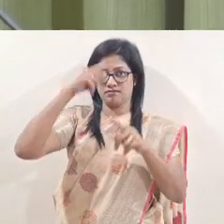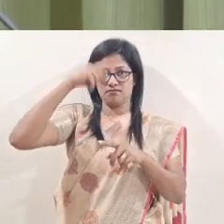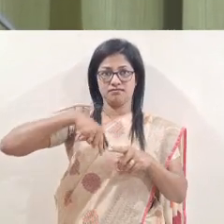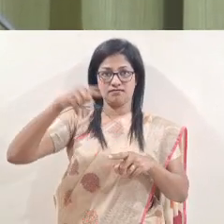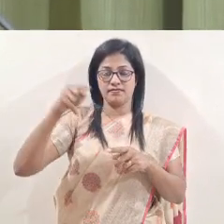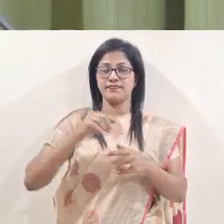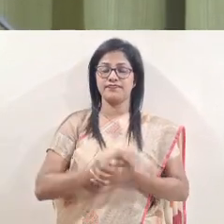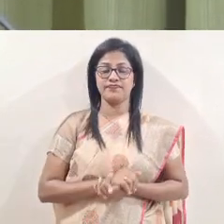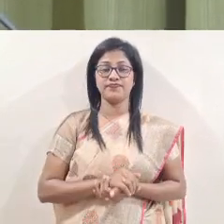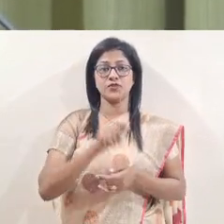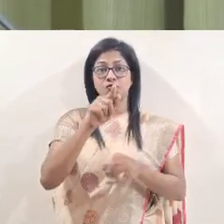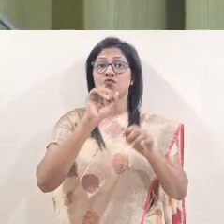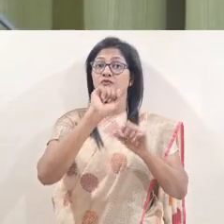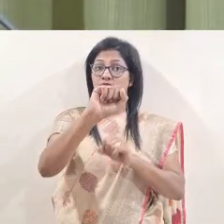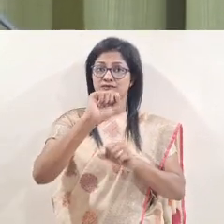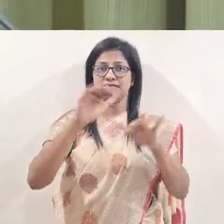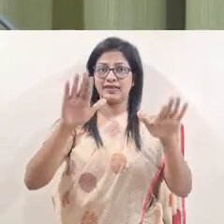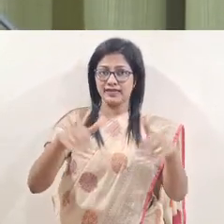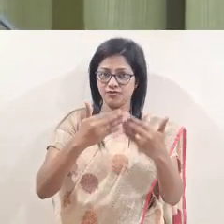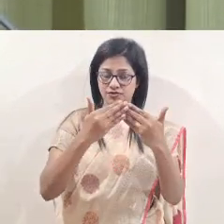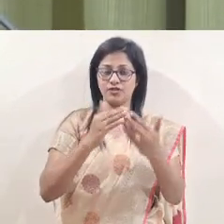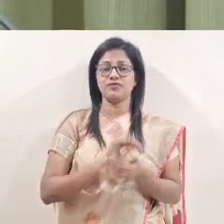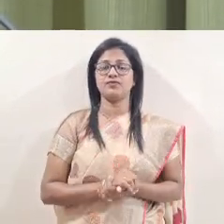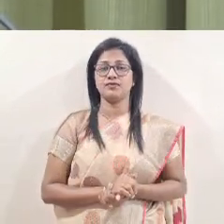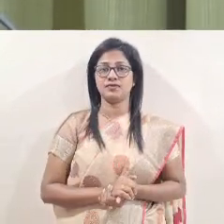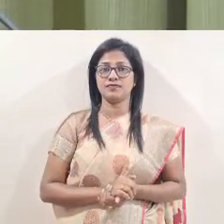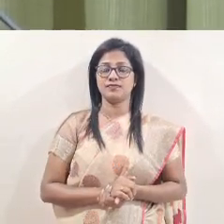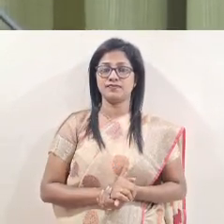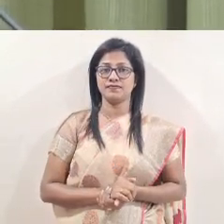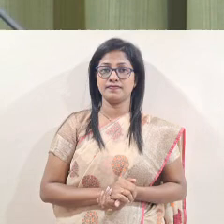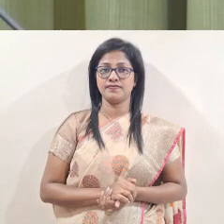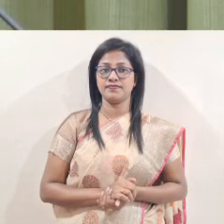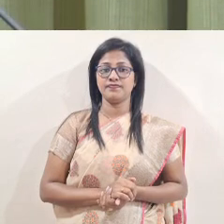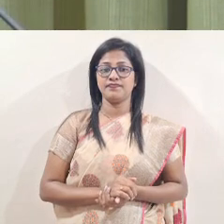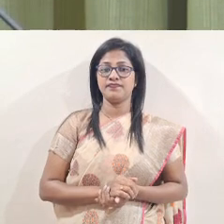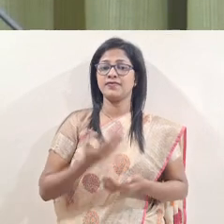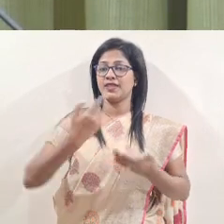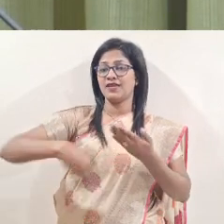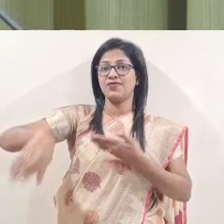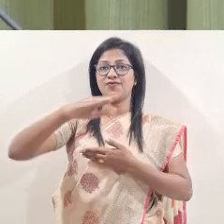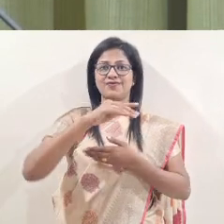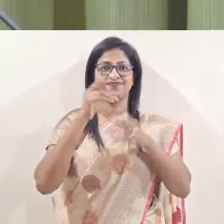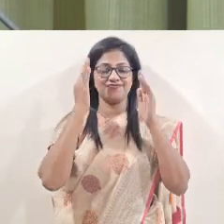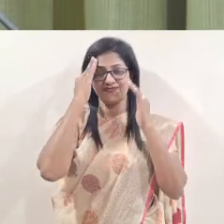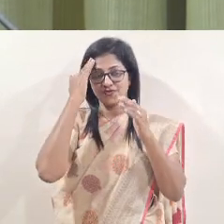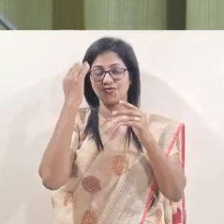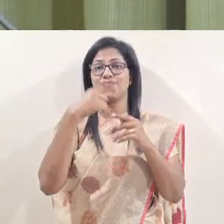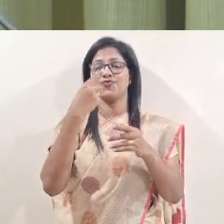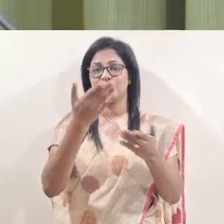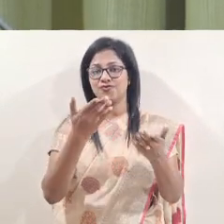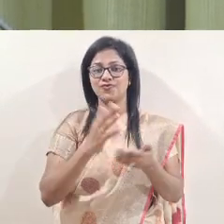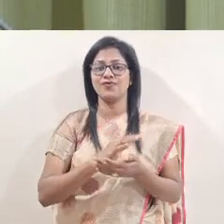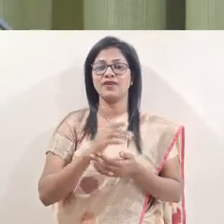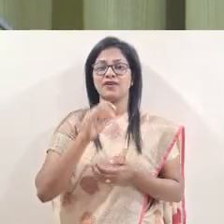You can introduce yourself right now so that audience know Yes, sir. that you are doing your